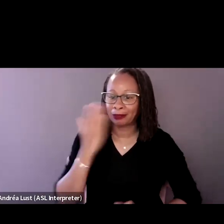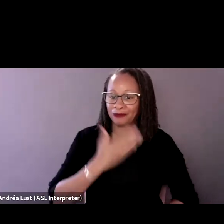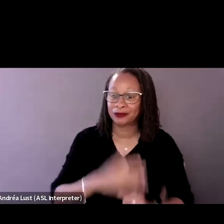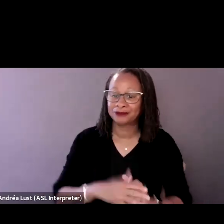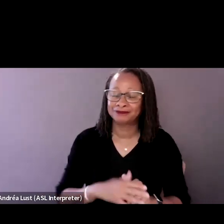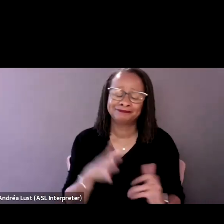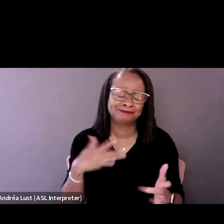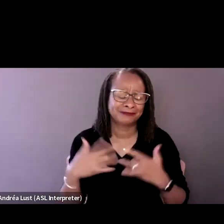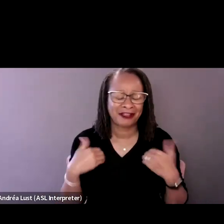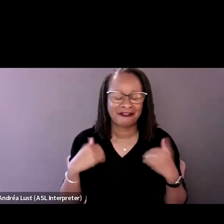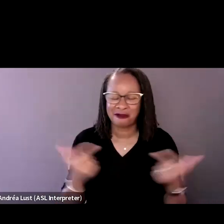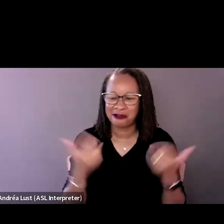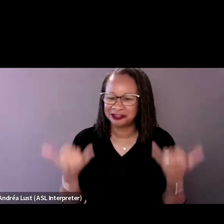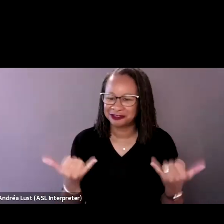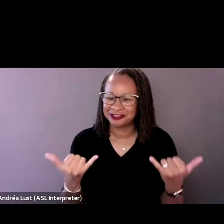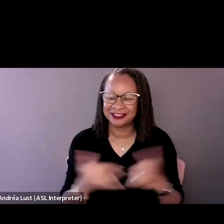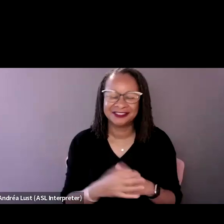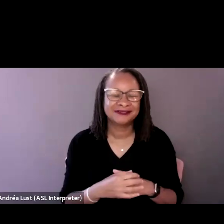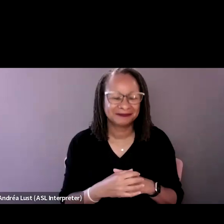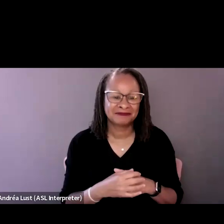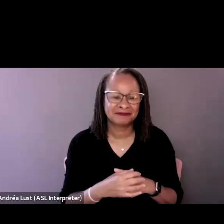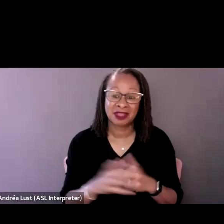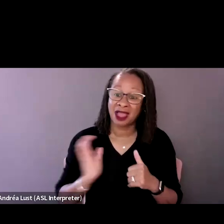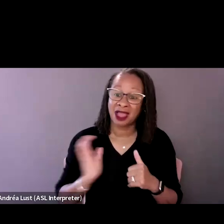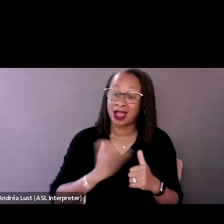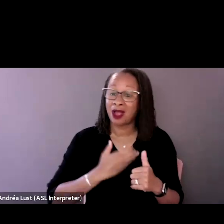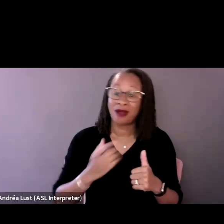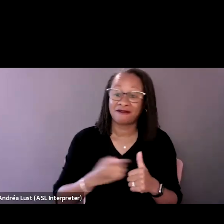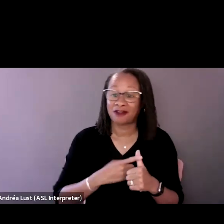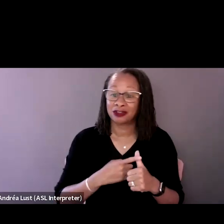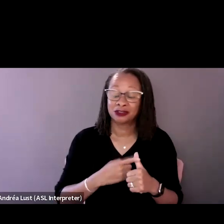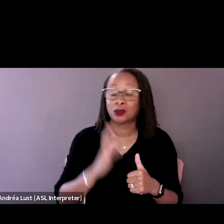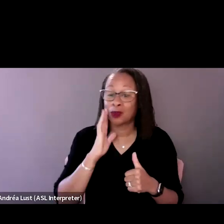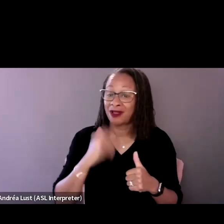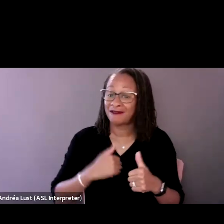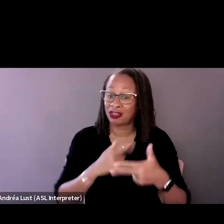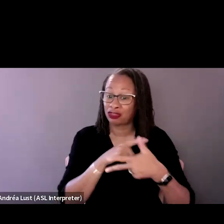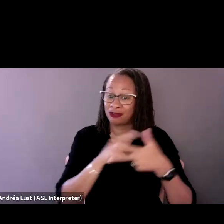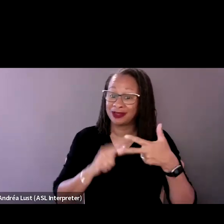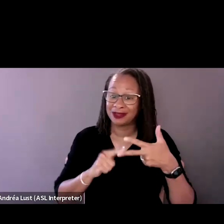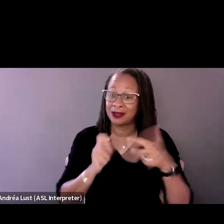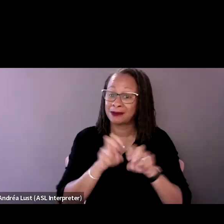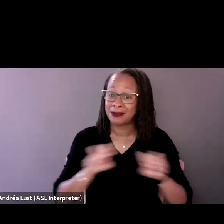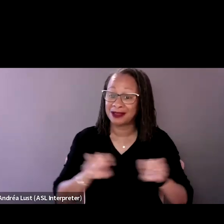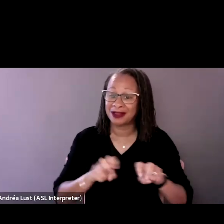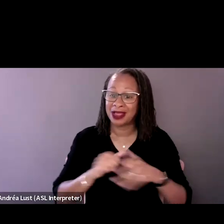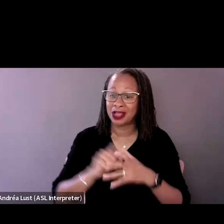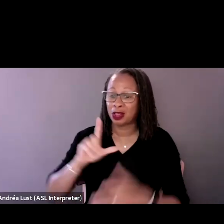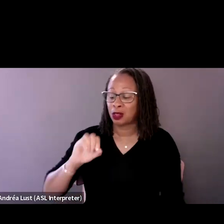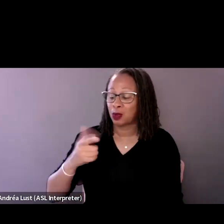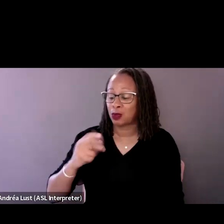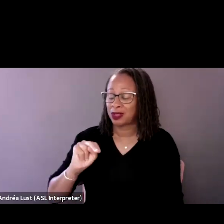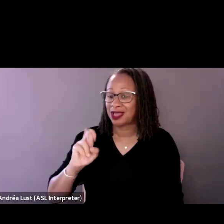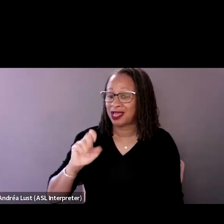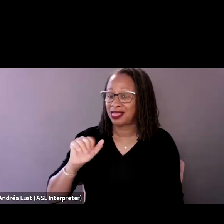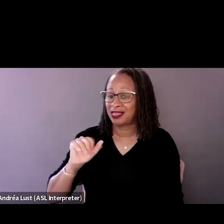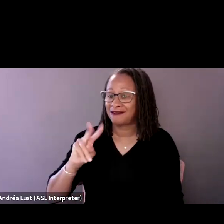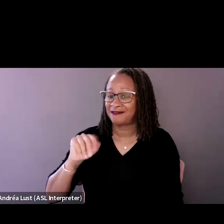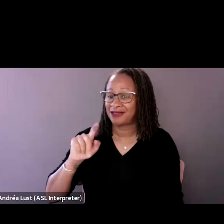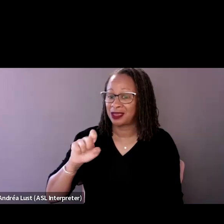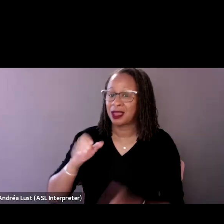you all here today. This is our first of 3 panels in the Logan Elevate public programming